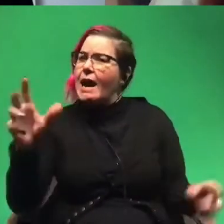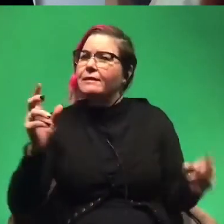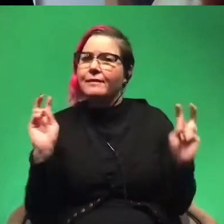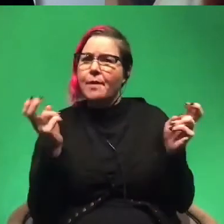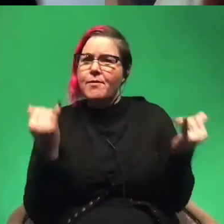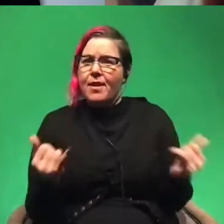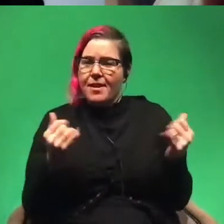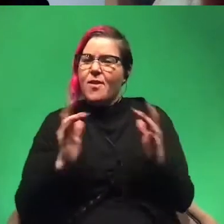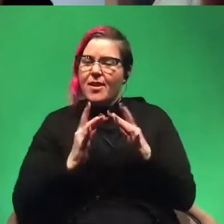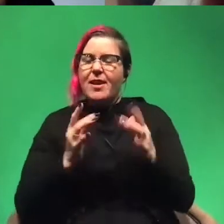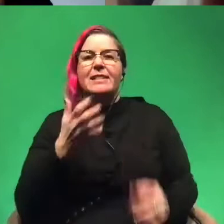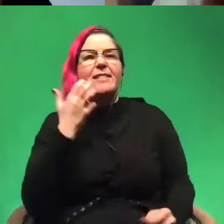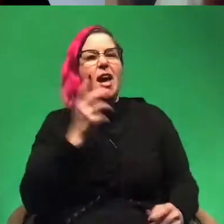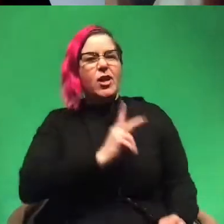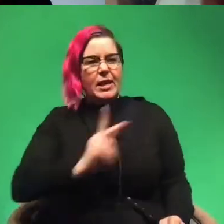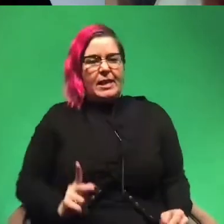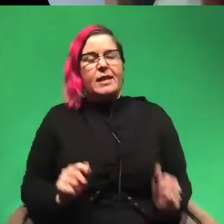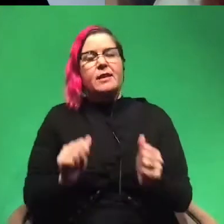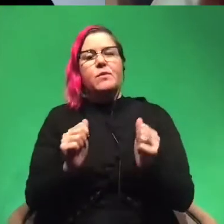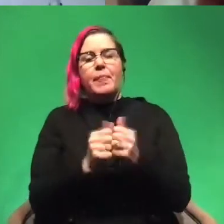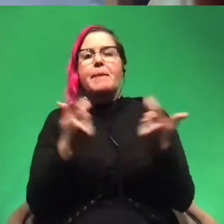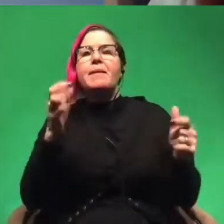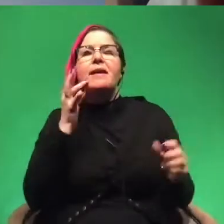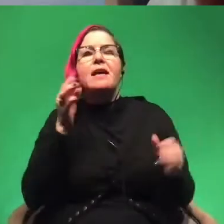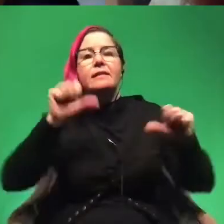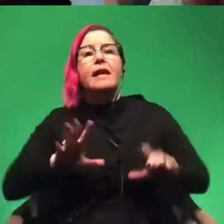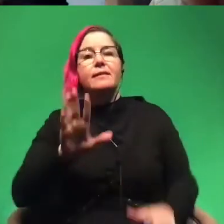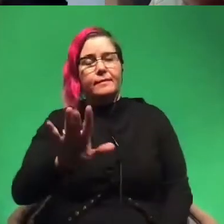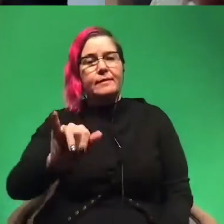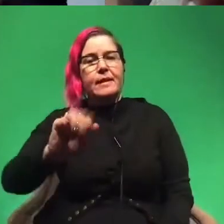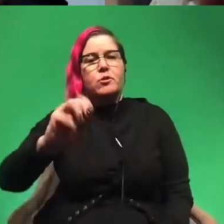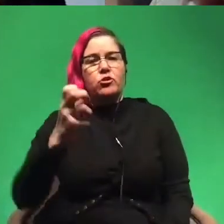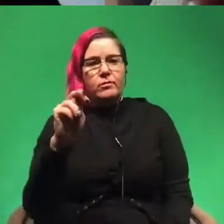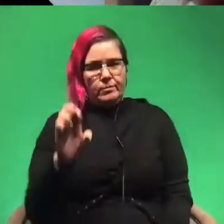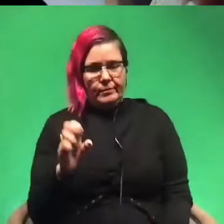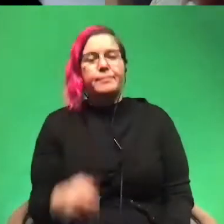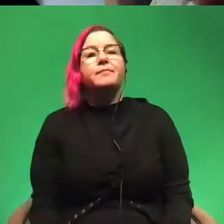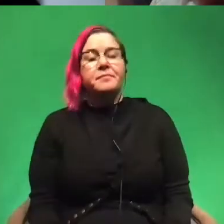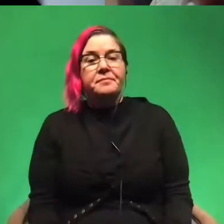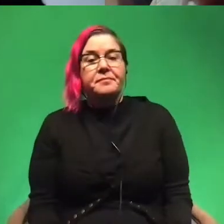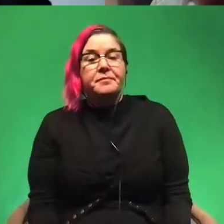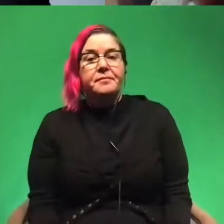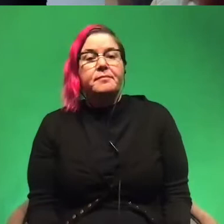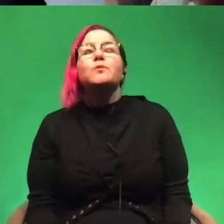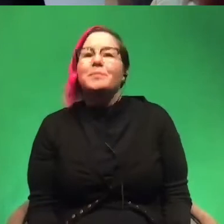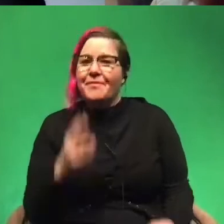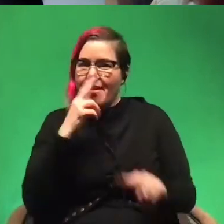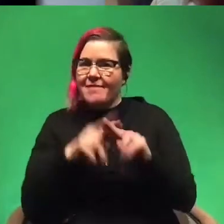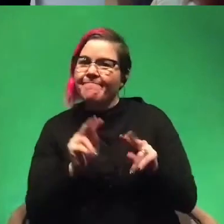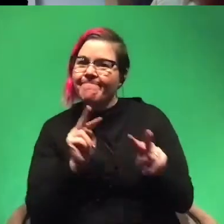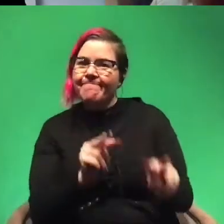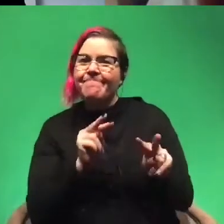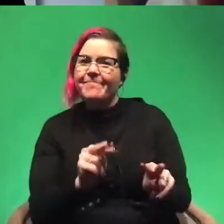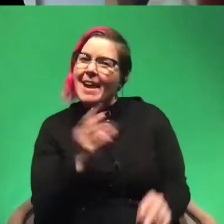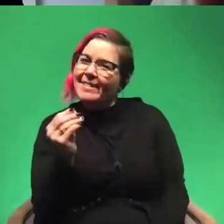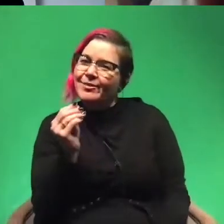the internet, the Tiger King, with big cat scientist Imogene. So this is going to be so fun and a little